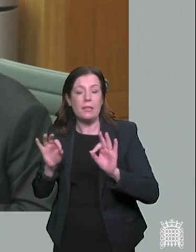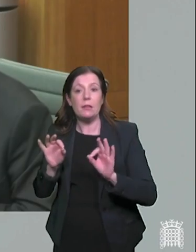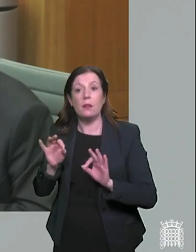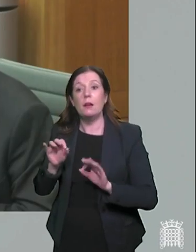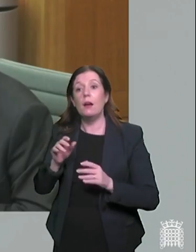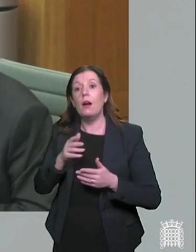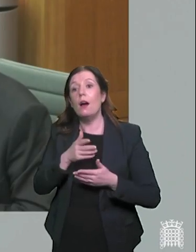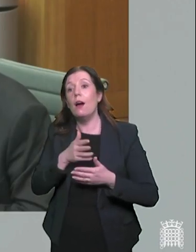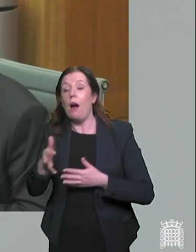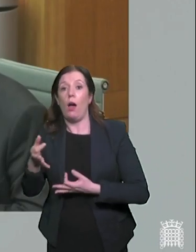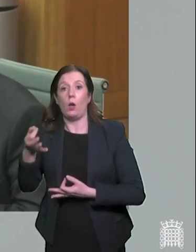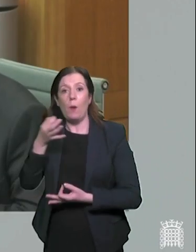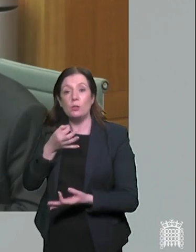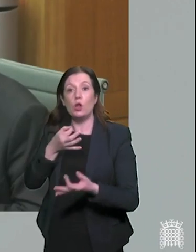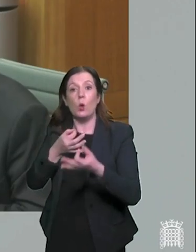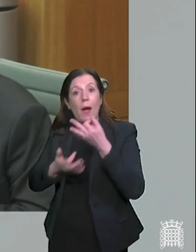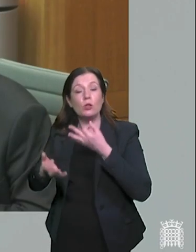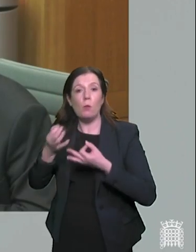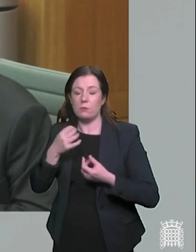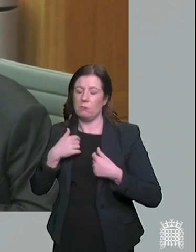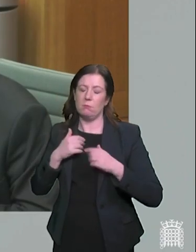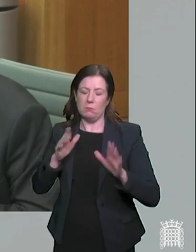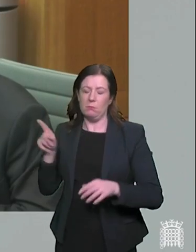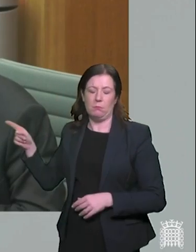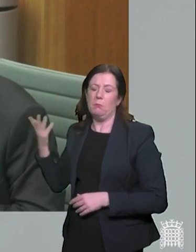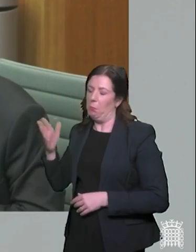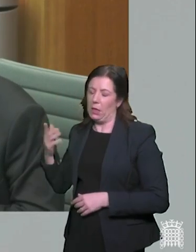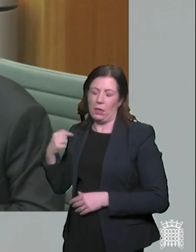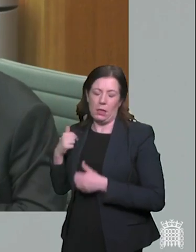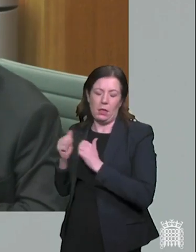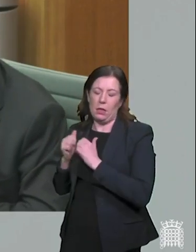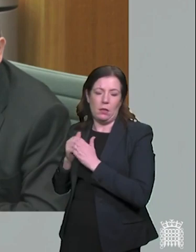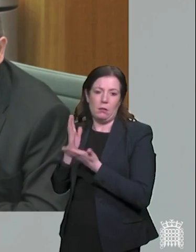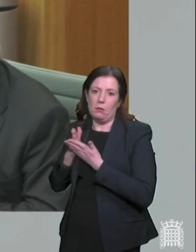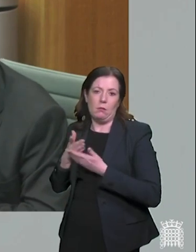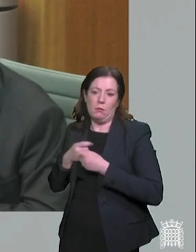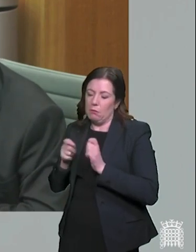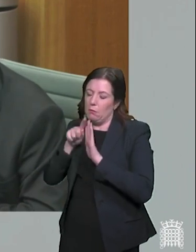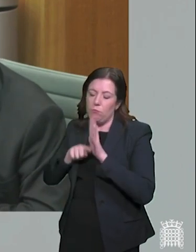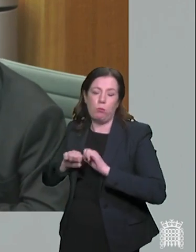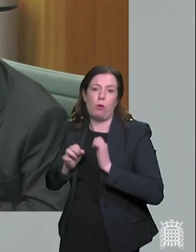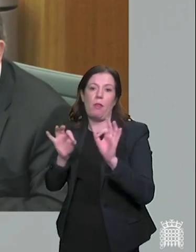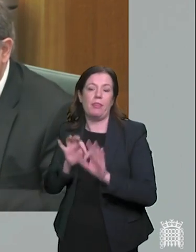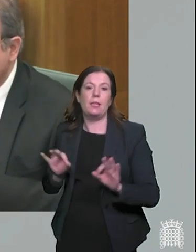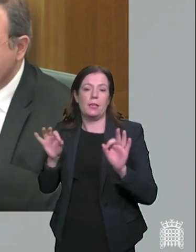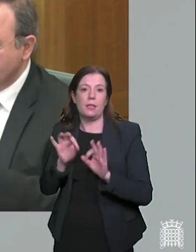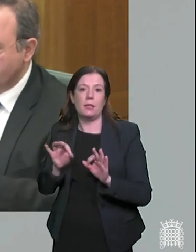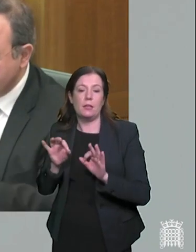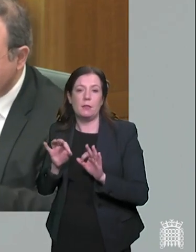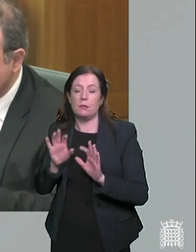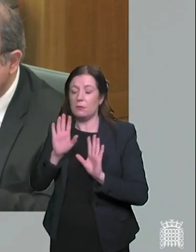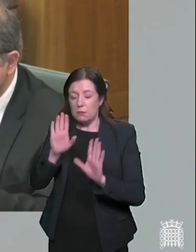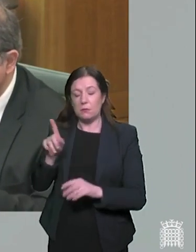said that, quote, "I've been repeatedly assured that the rules were not broken." And again, quote, "I've